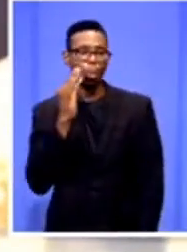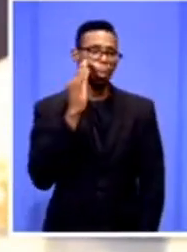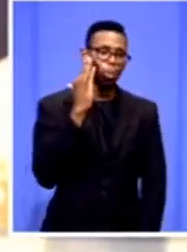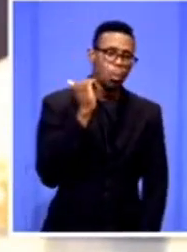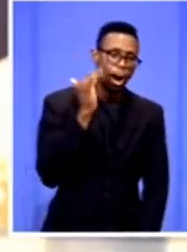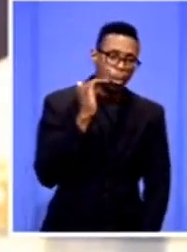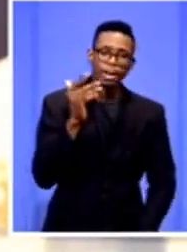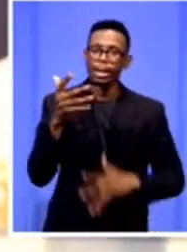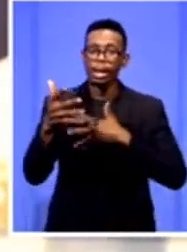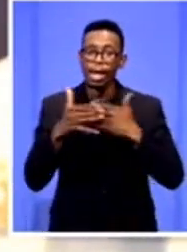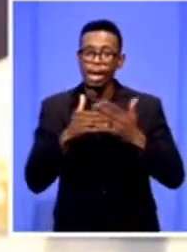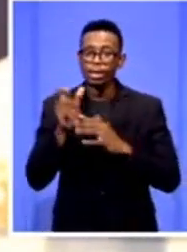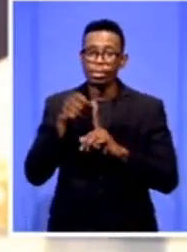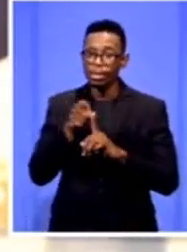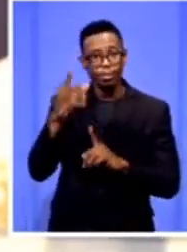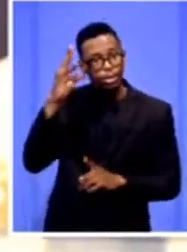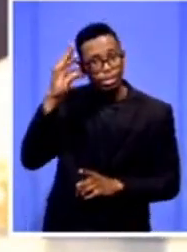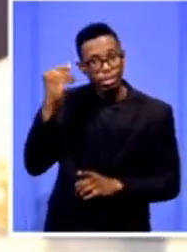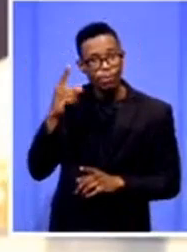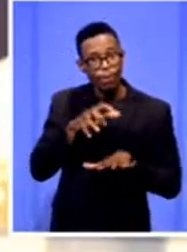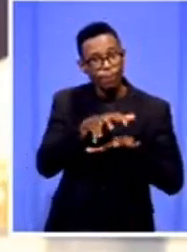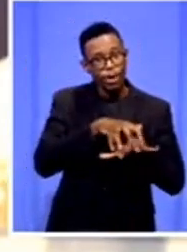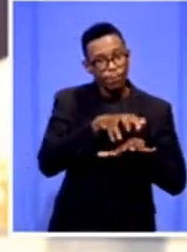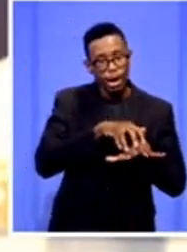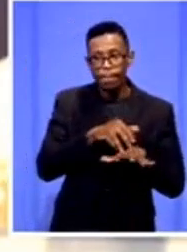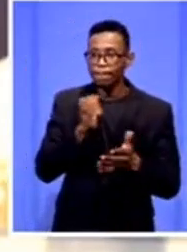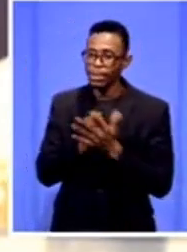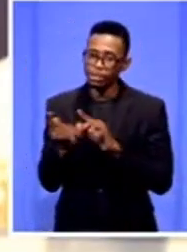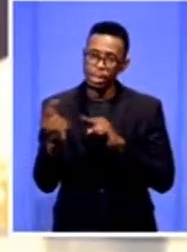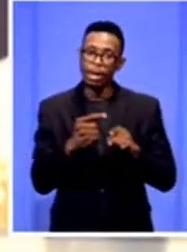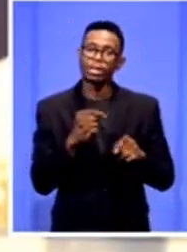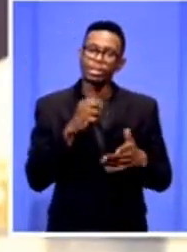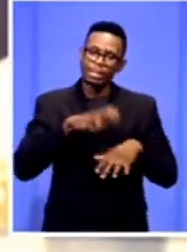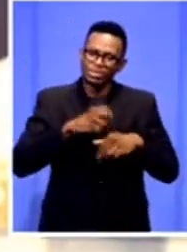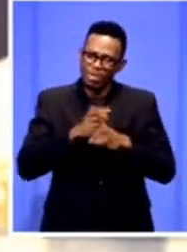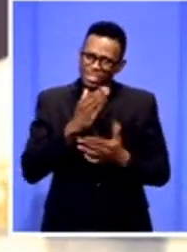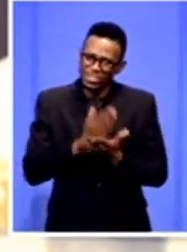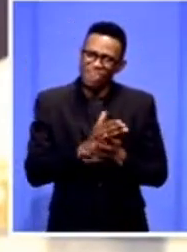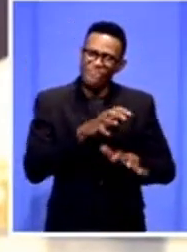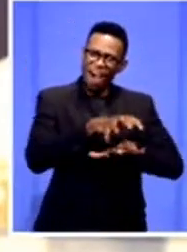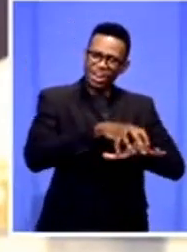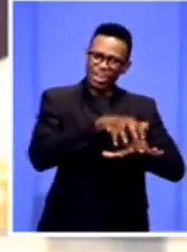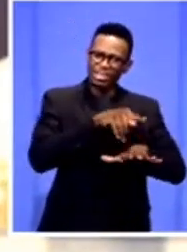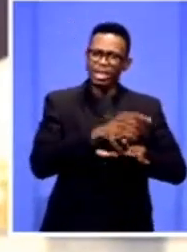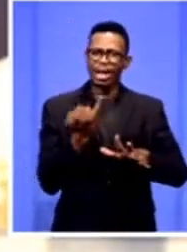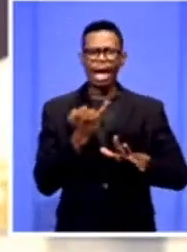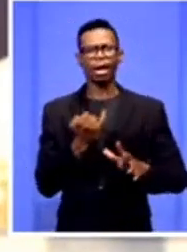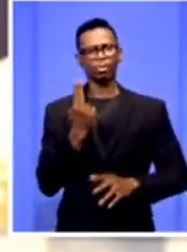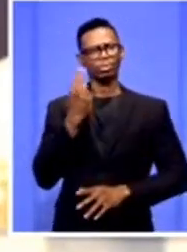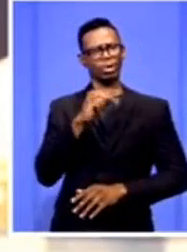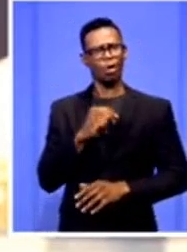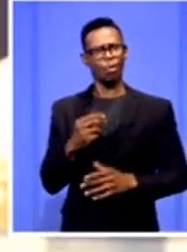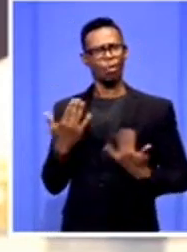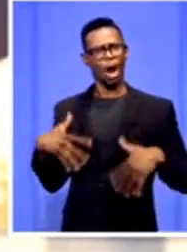must make agriculture fashionable in the Free State. We are humbled by the fact that on the 14th of January